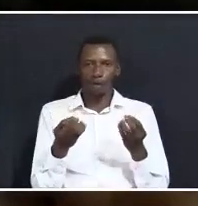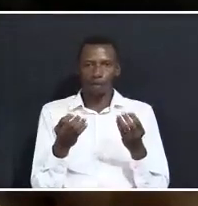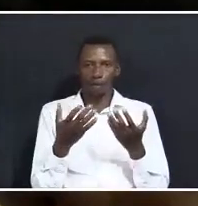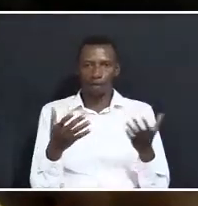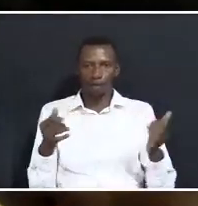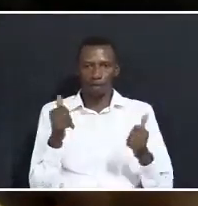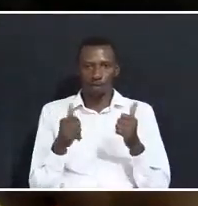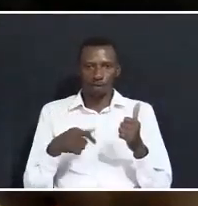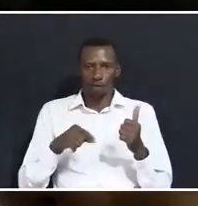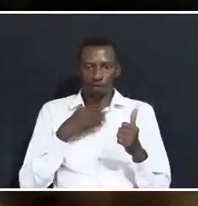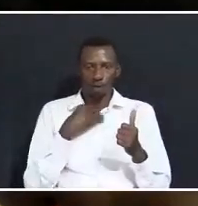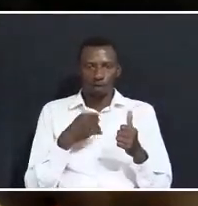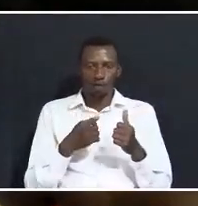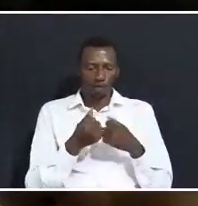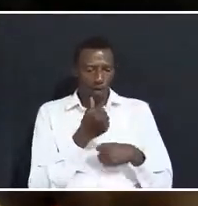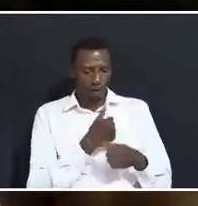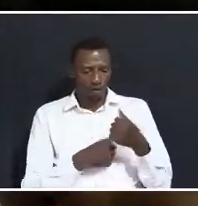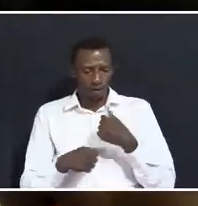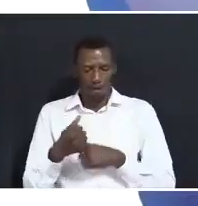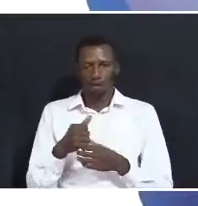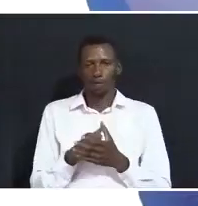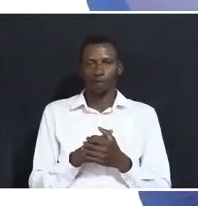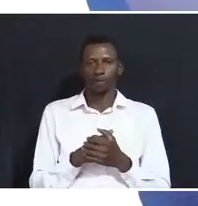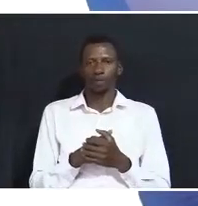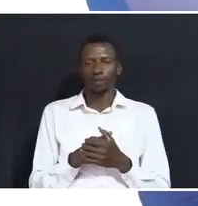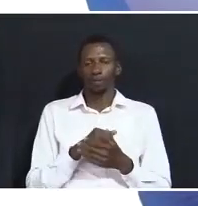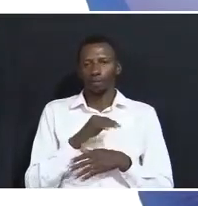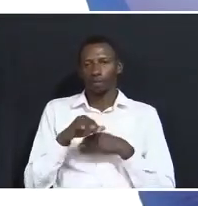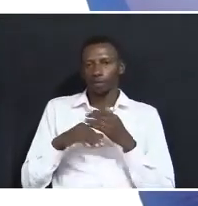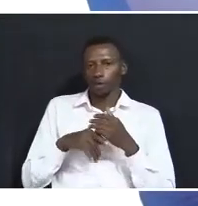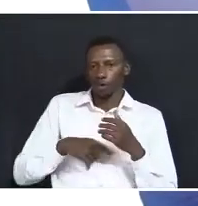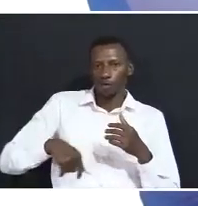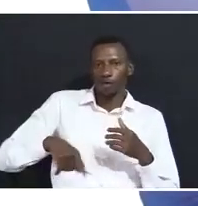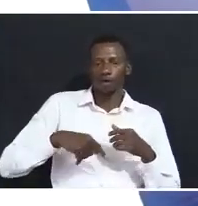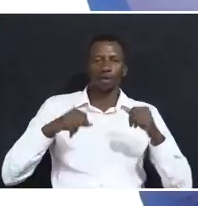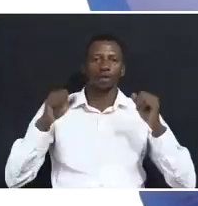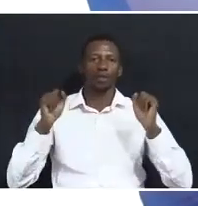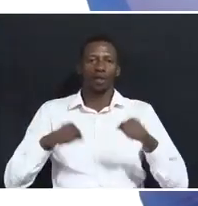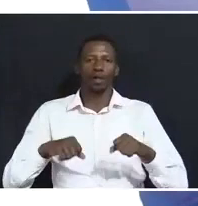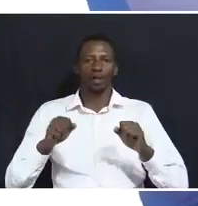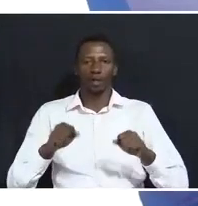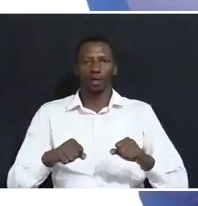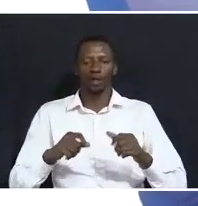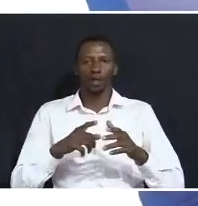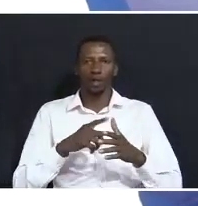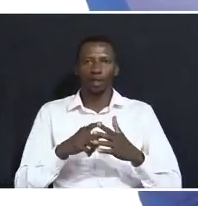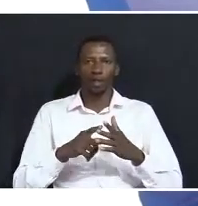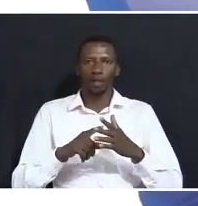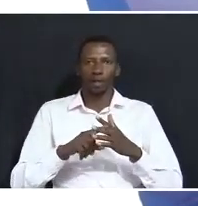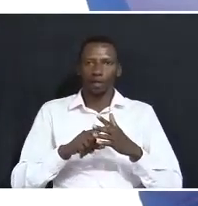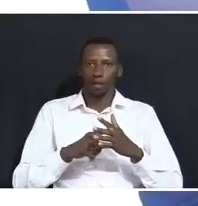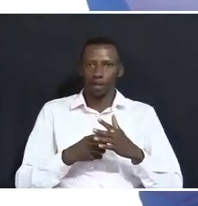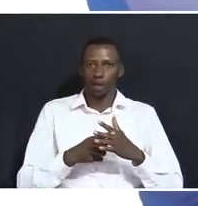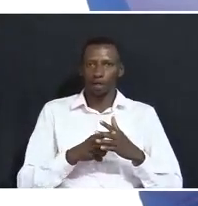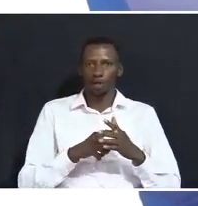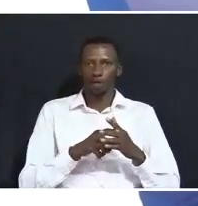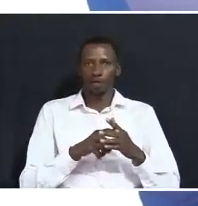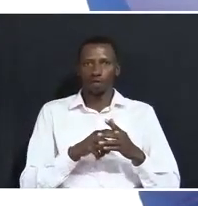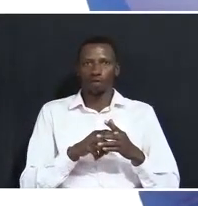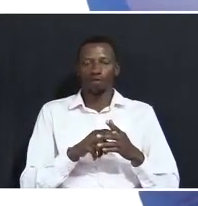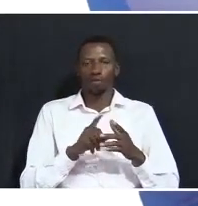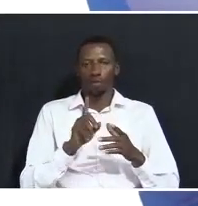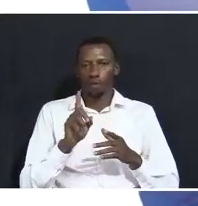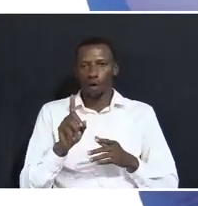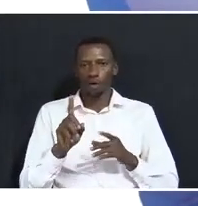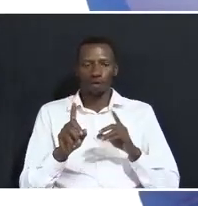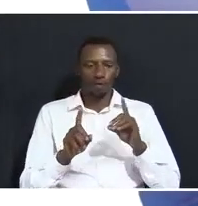to execute. And all of us agree on them and begin to live one by one,